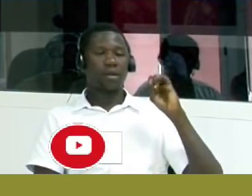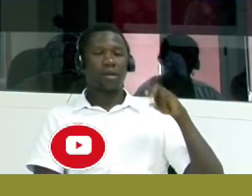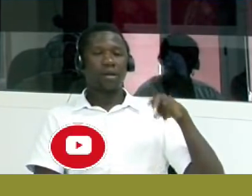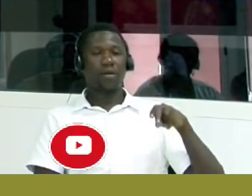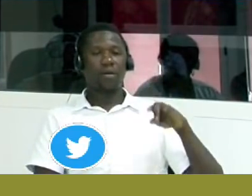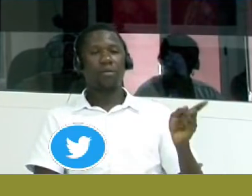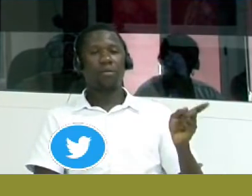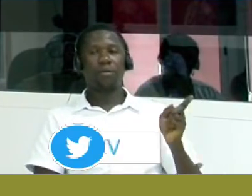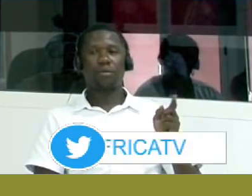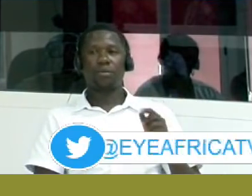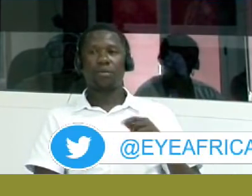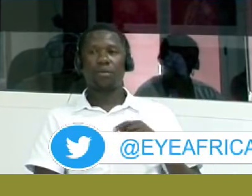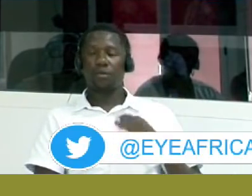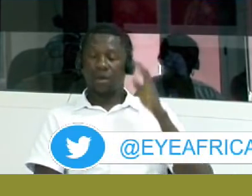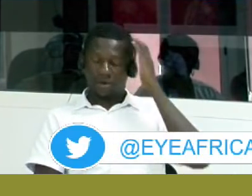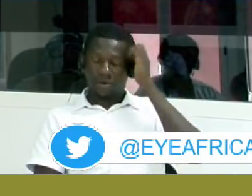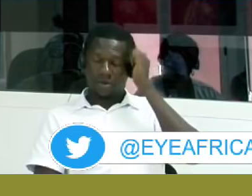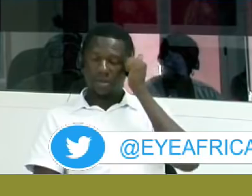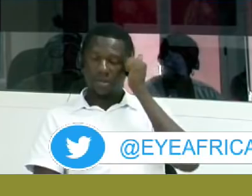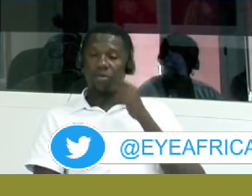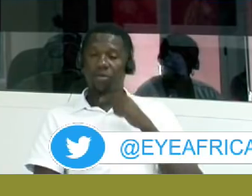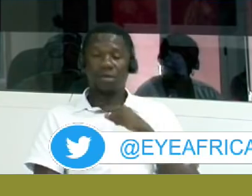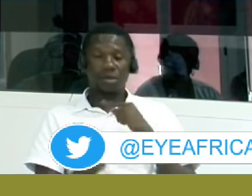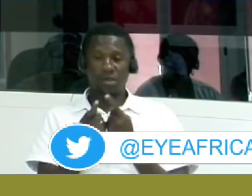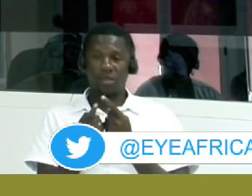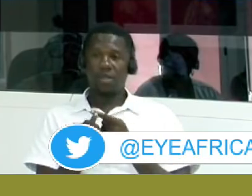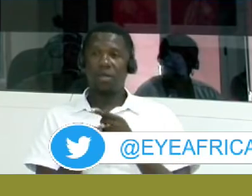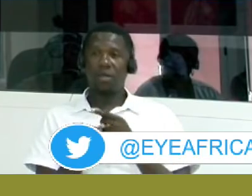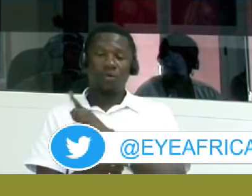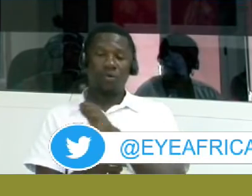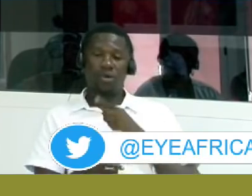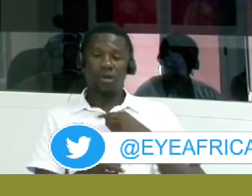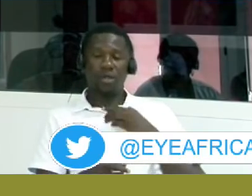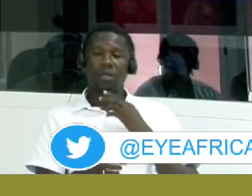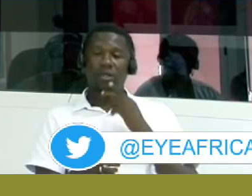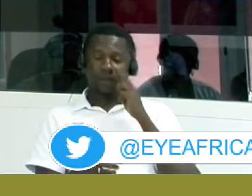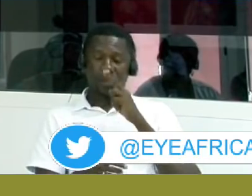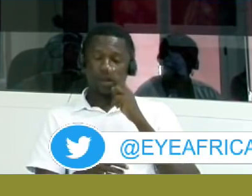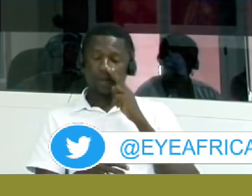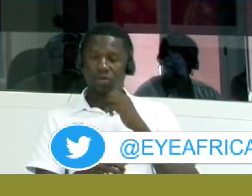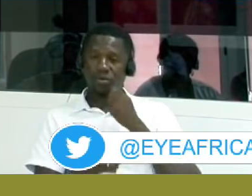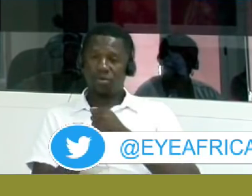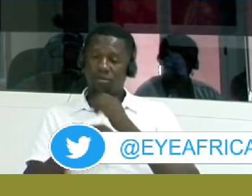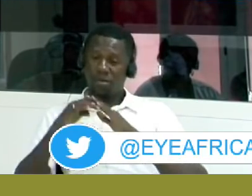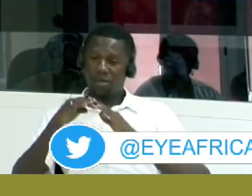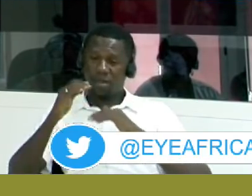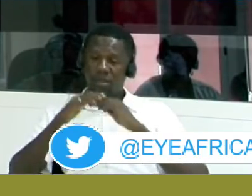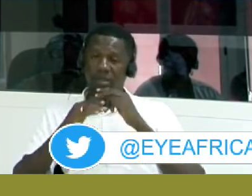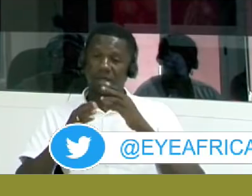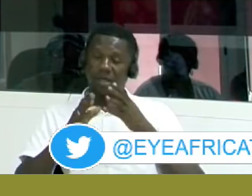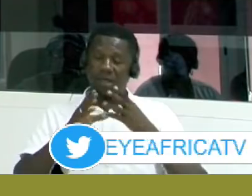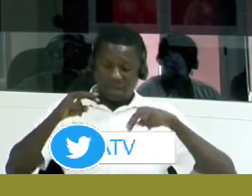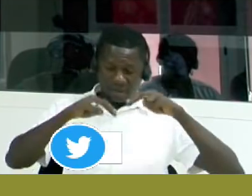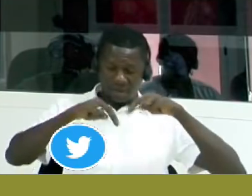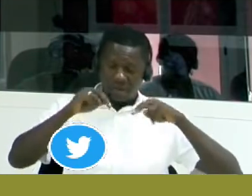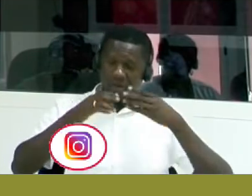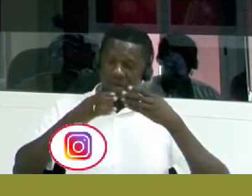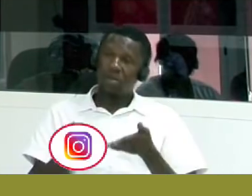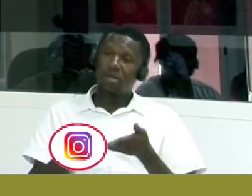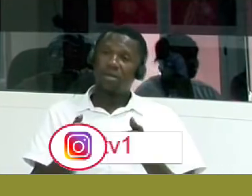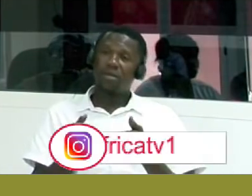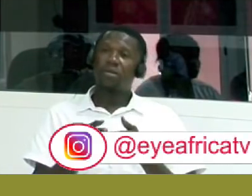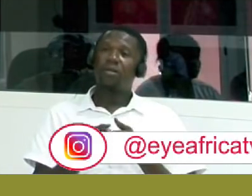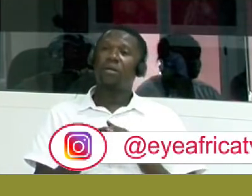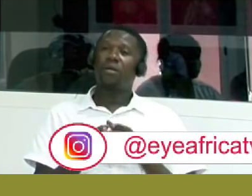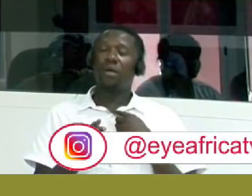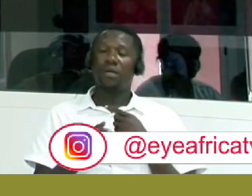understand. But the thing is, we are trying to build a record here. Yes, build a record and understand. And it